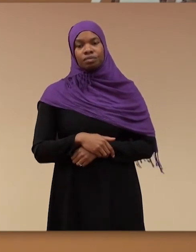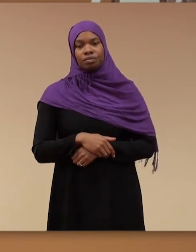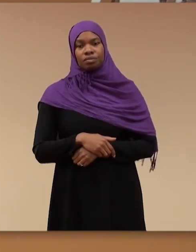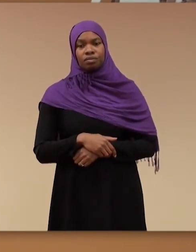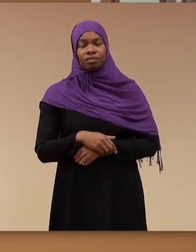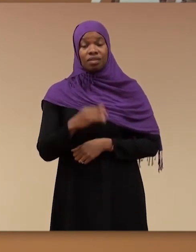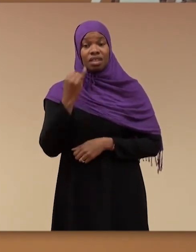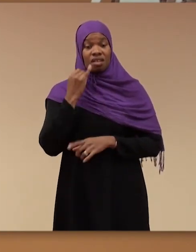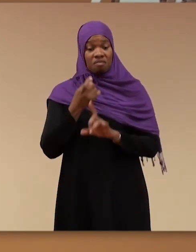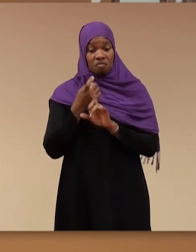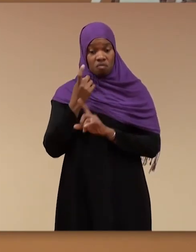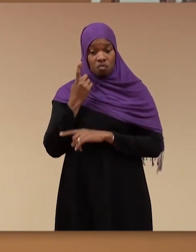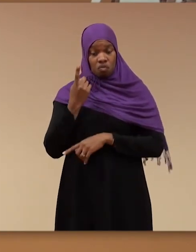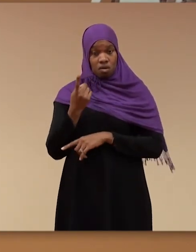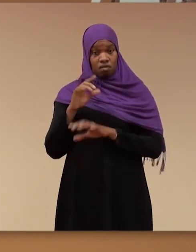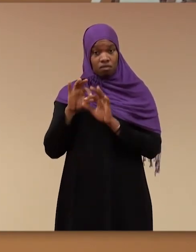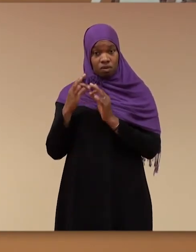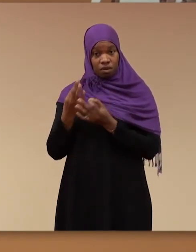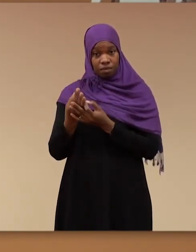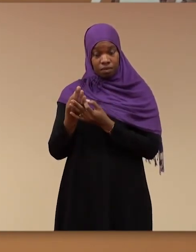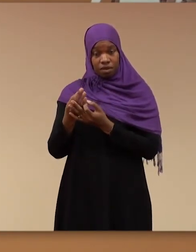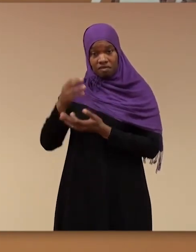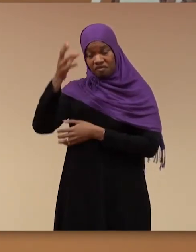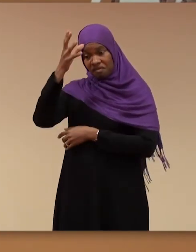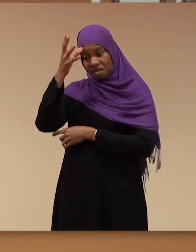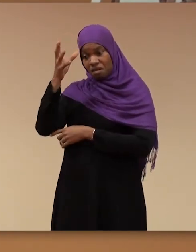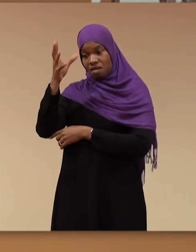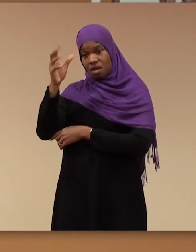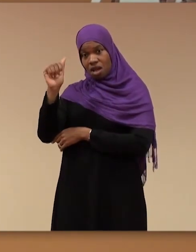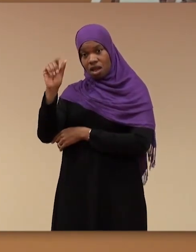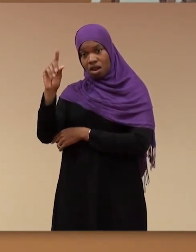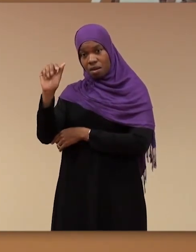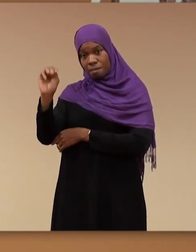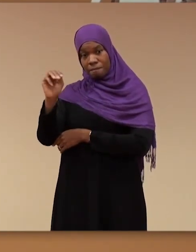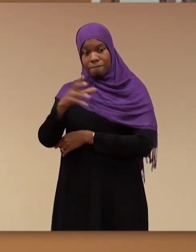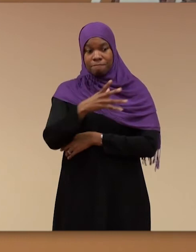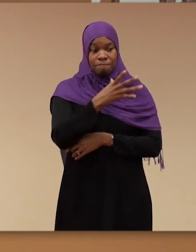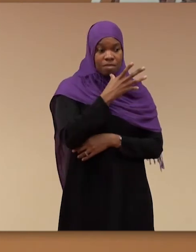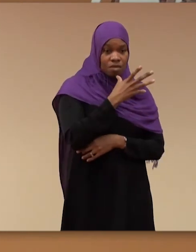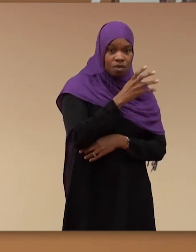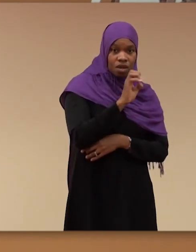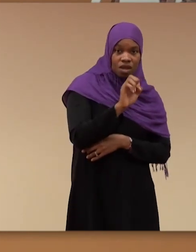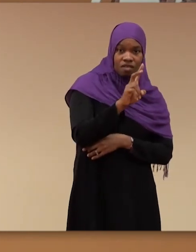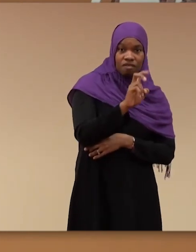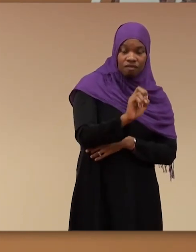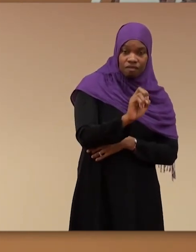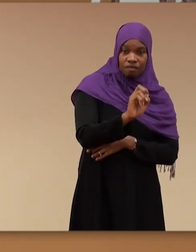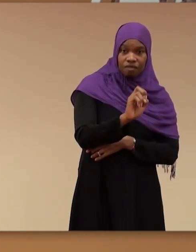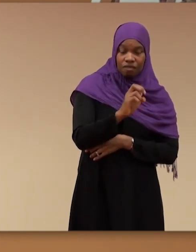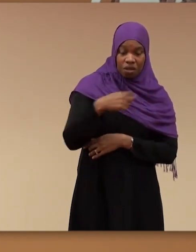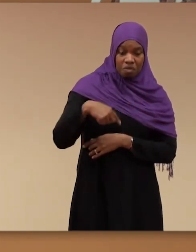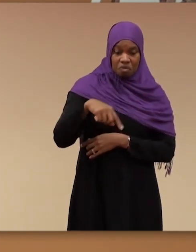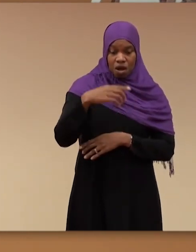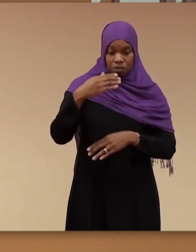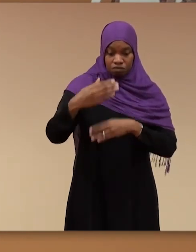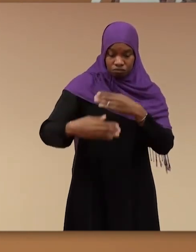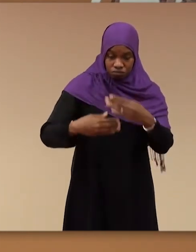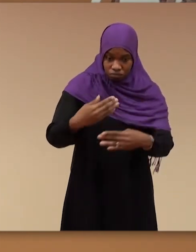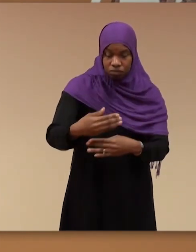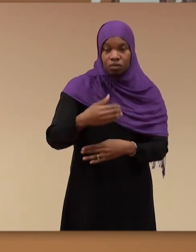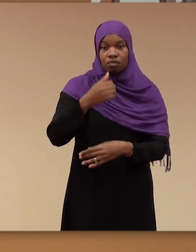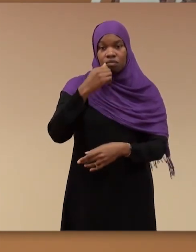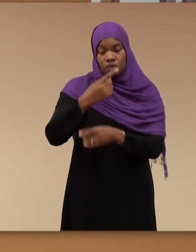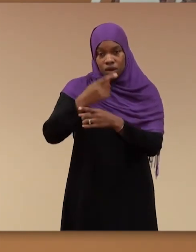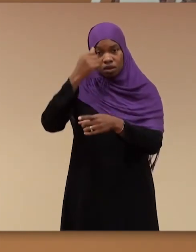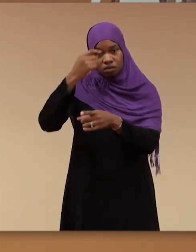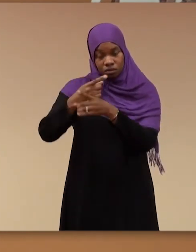family, our father is Adam and our mother is Eve, and all of us brothers and sisters and cousins.